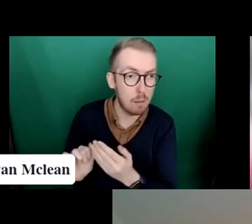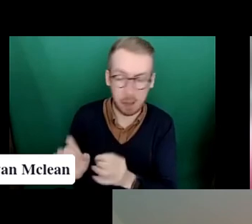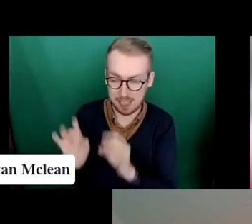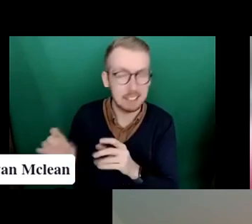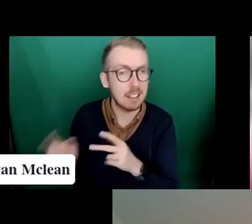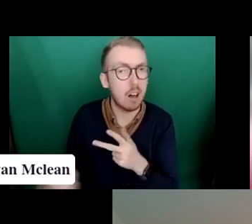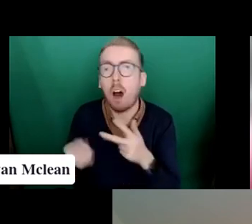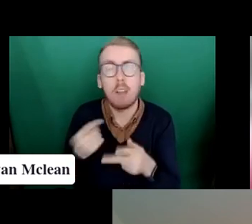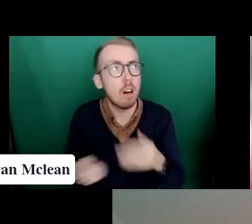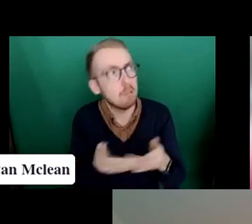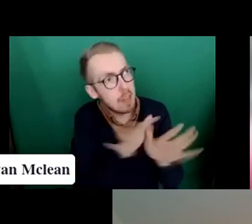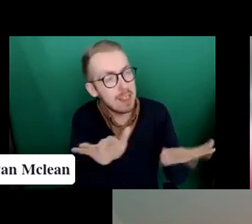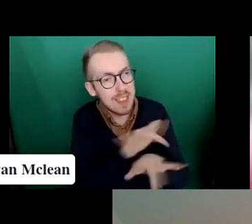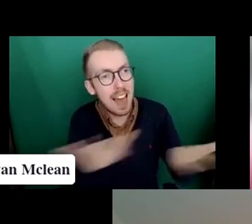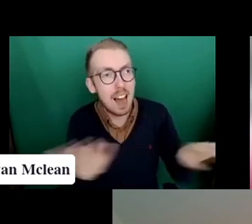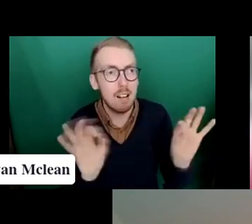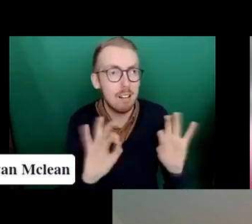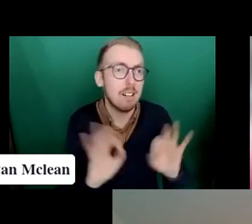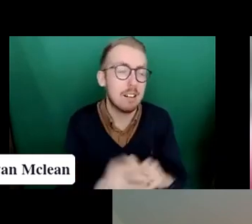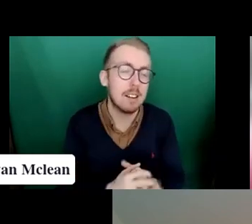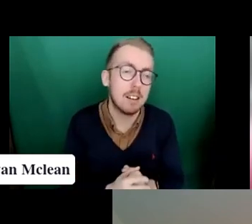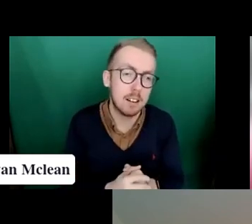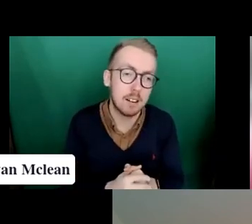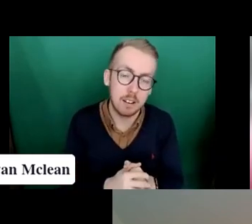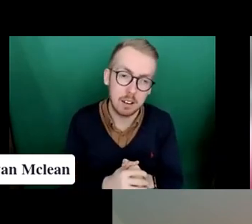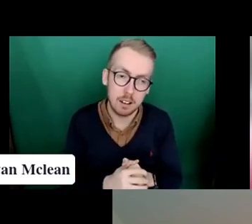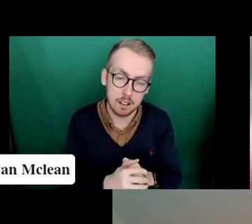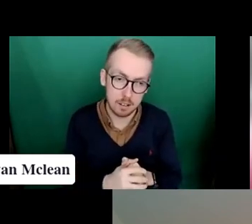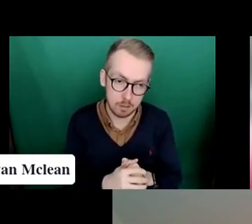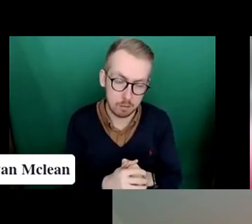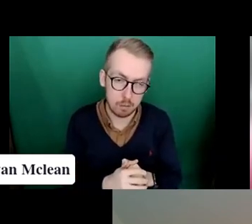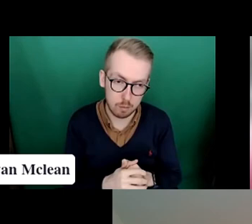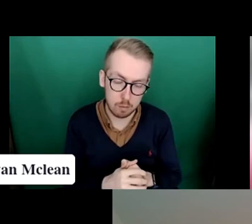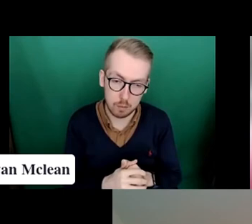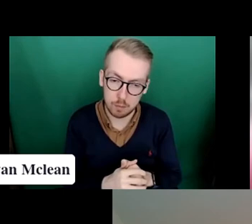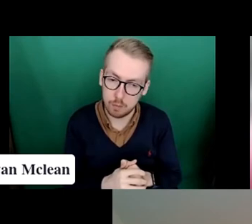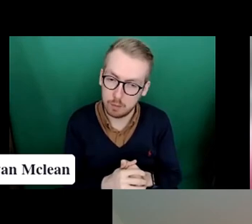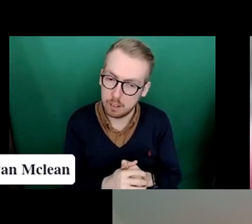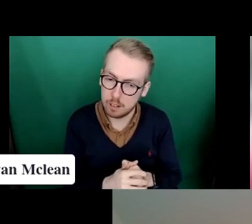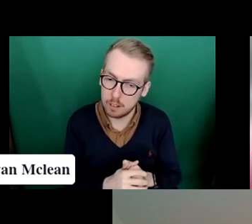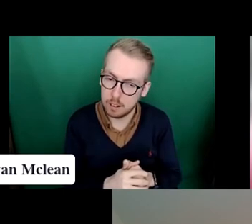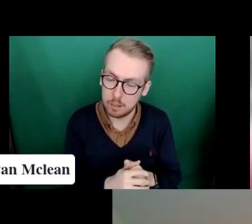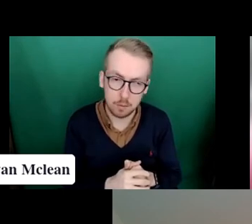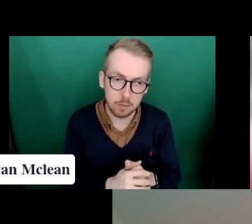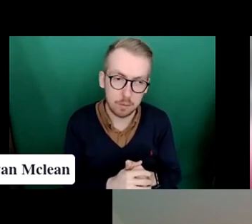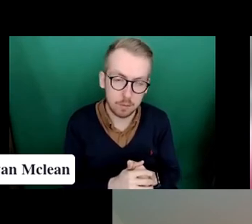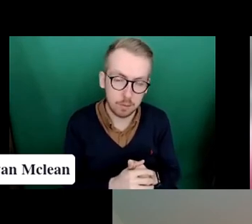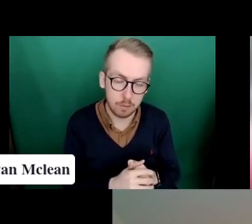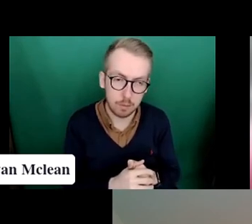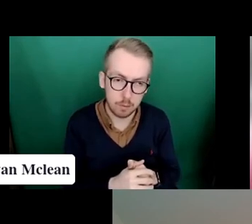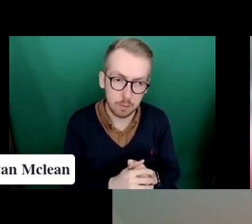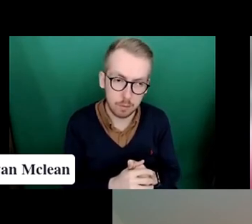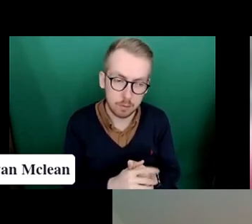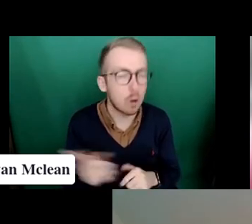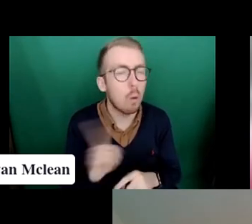off our program, and they embed that learning across, you know. So you look at that kind of, what are they teaching